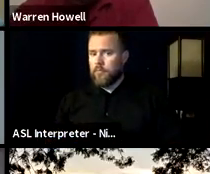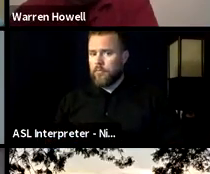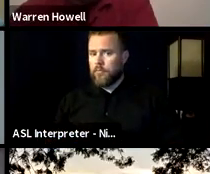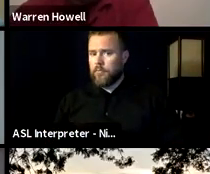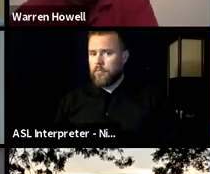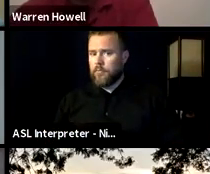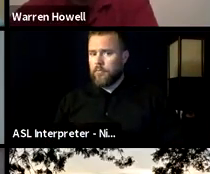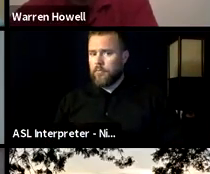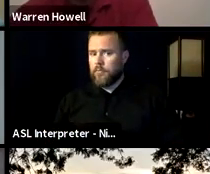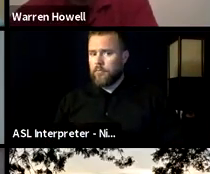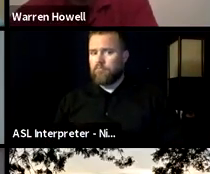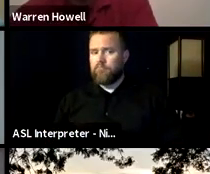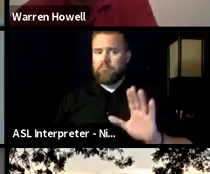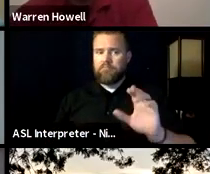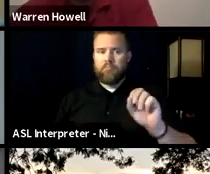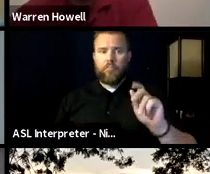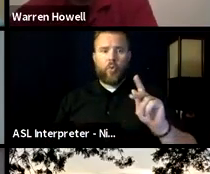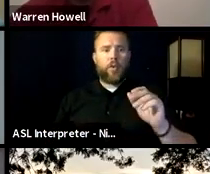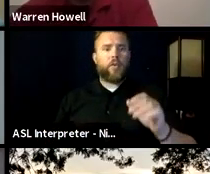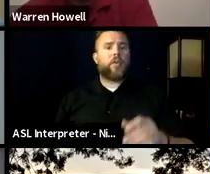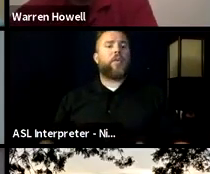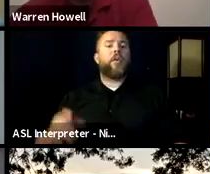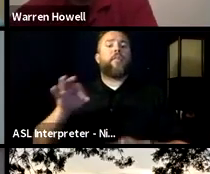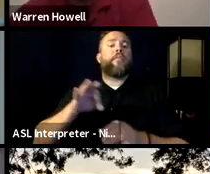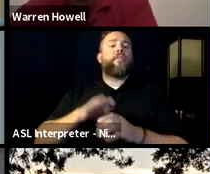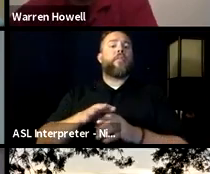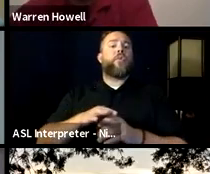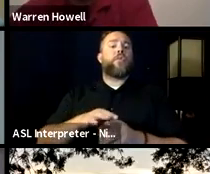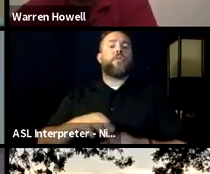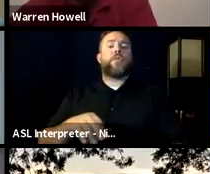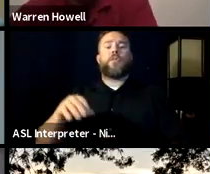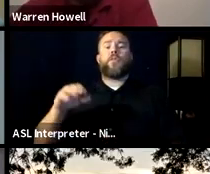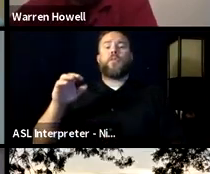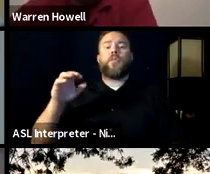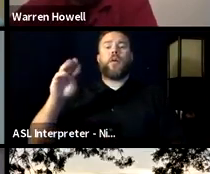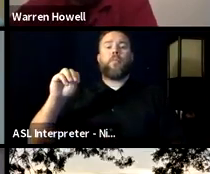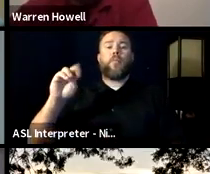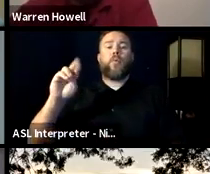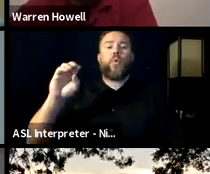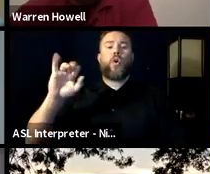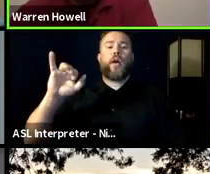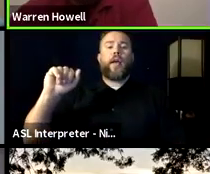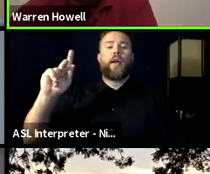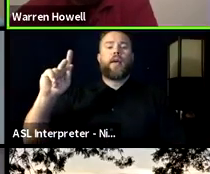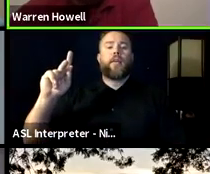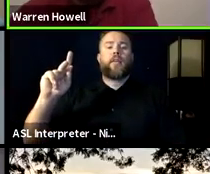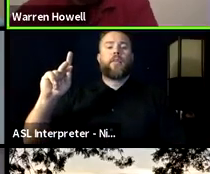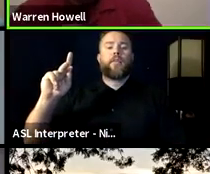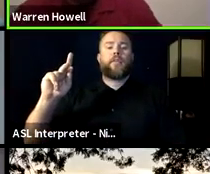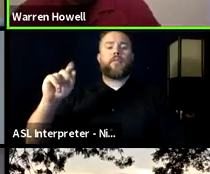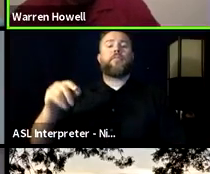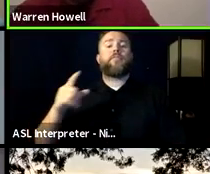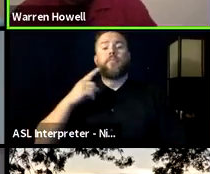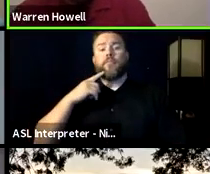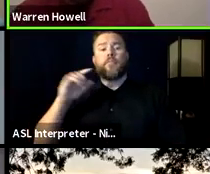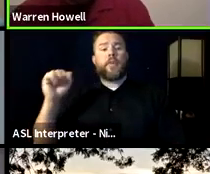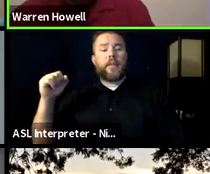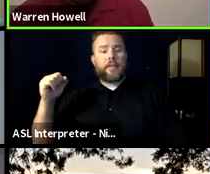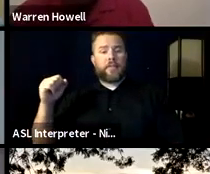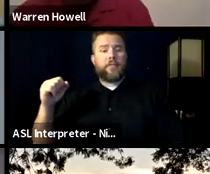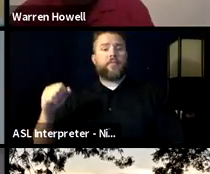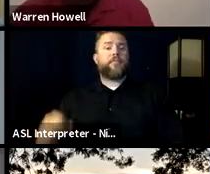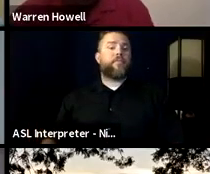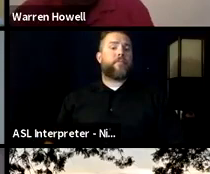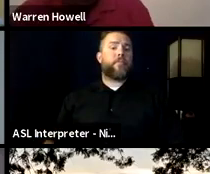Okay, hearing none, I will do the roll call for the vote. We'll start with Mrs. Moriak. Dr. Moriak, yes. Mrs.